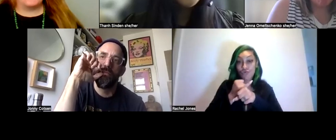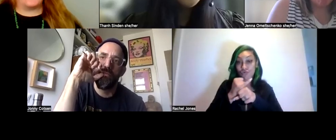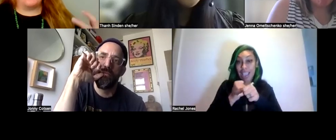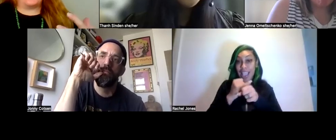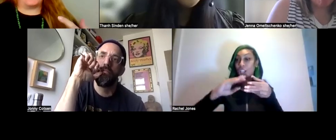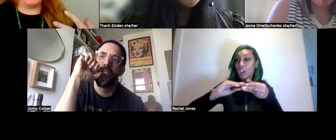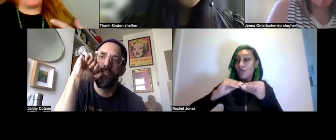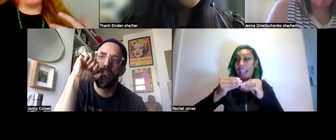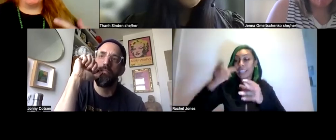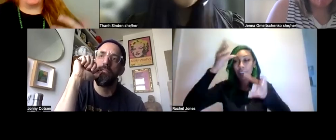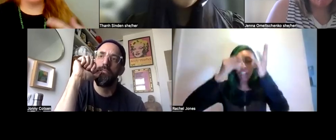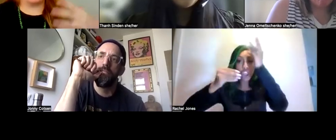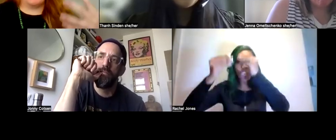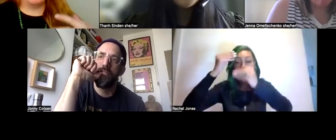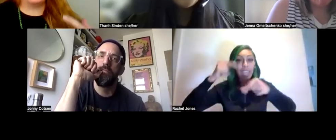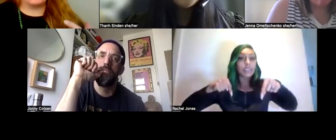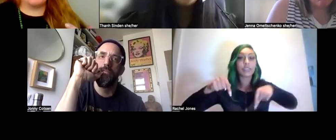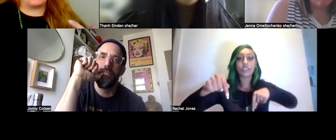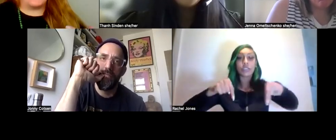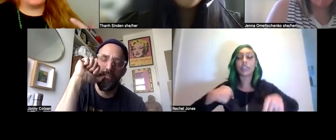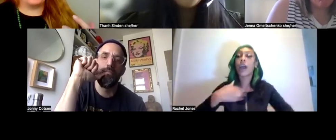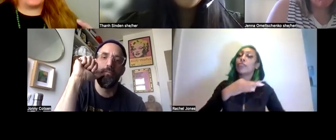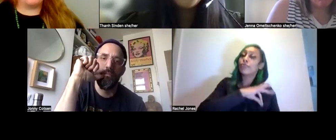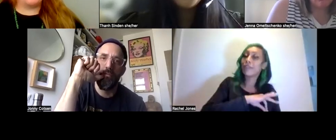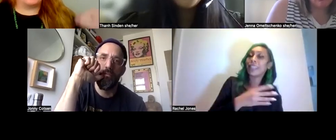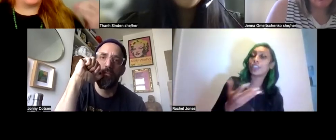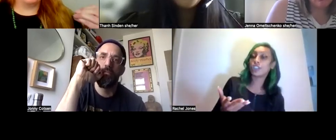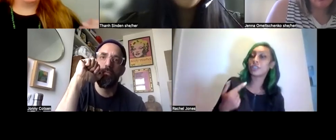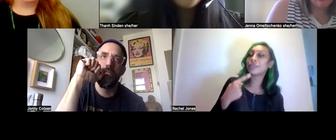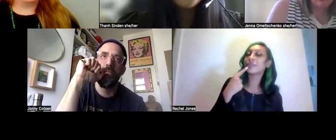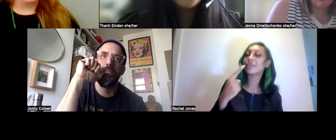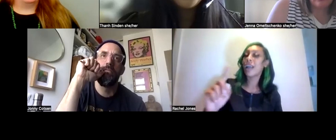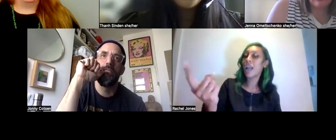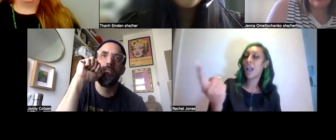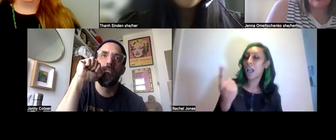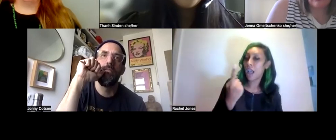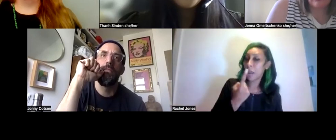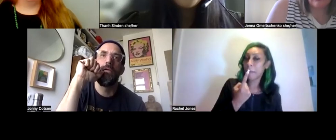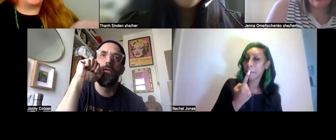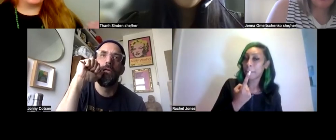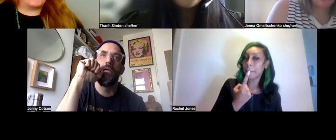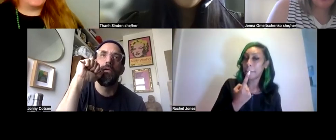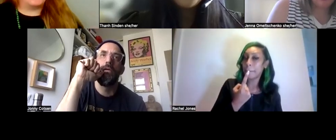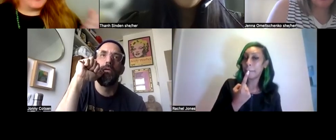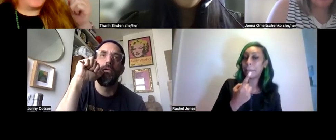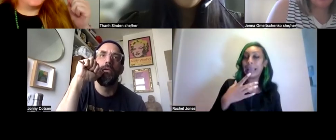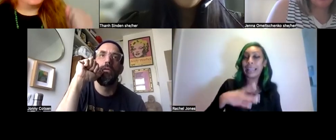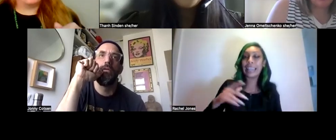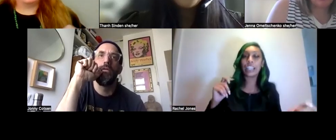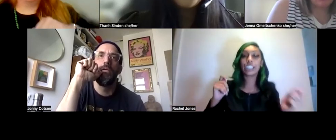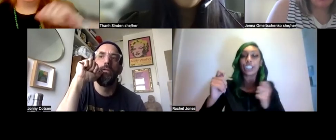learning director. I feel like I have that privilege of being able to say if someone comes to me with needing to change